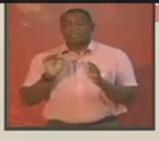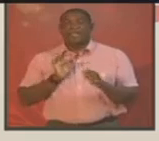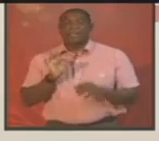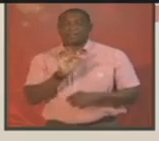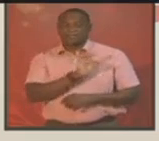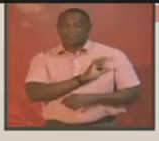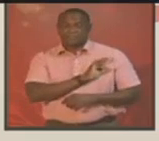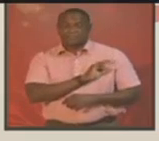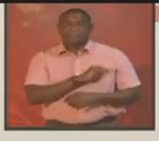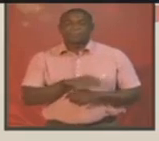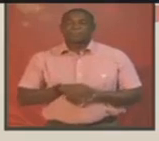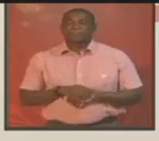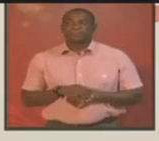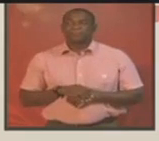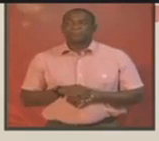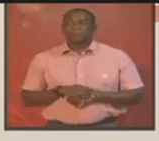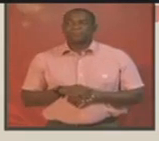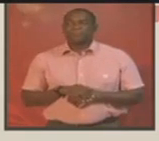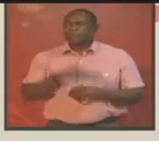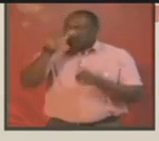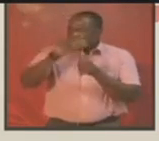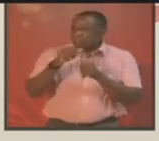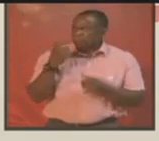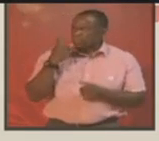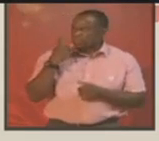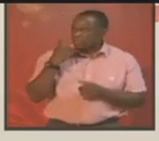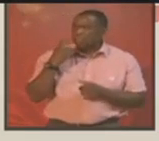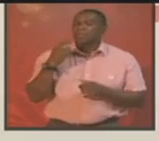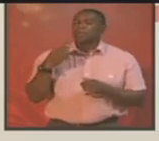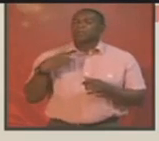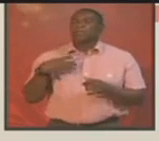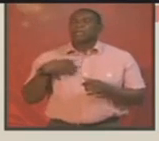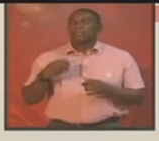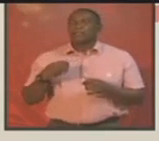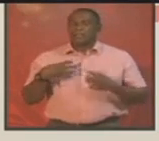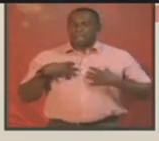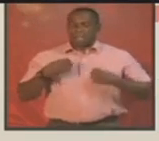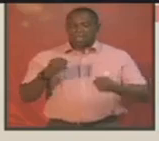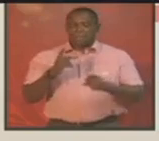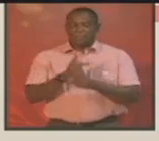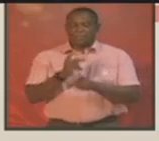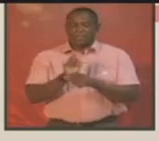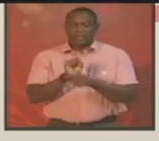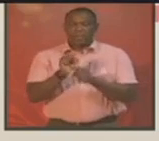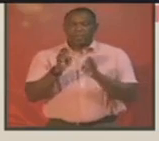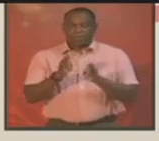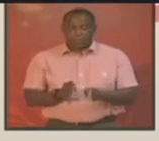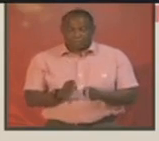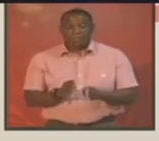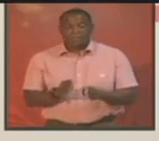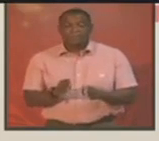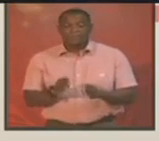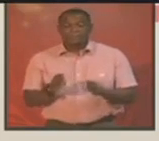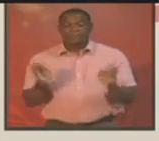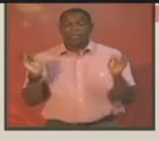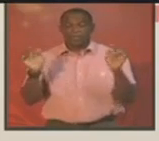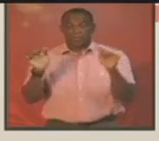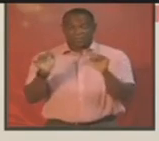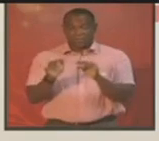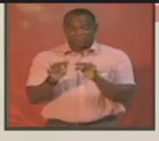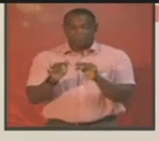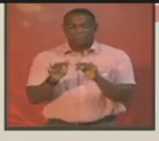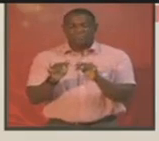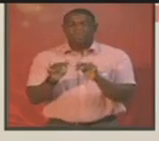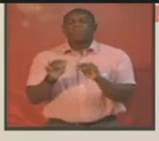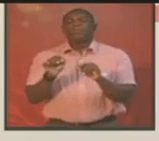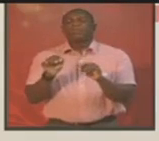was, we co-hosted the Healthcare Worker Symposium with the Faculty of Medical Sciences of the University of the